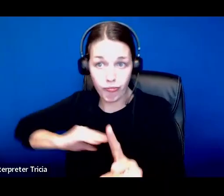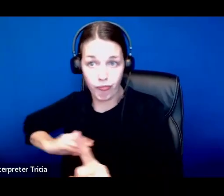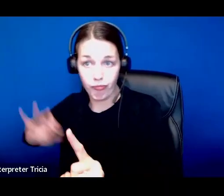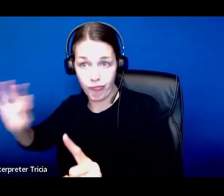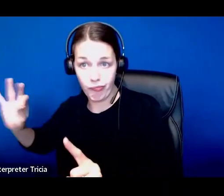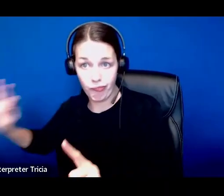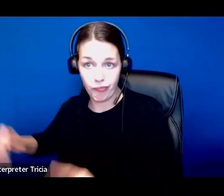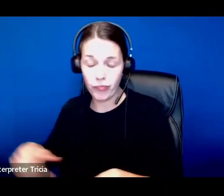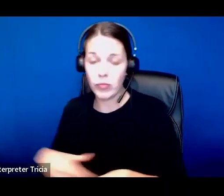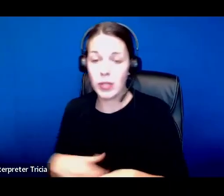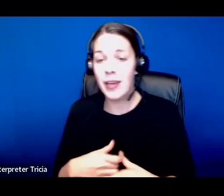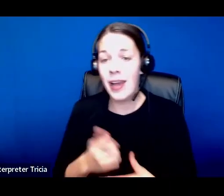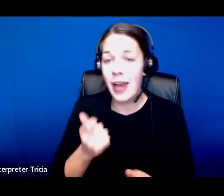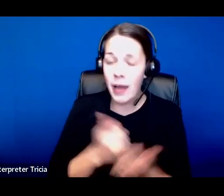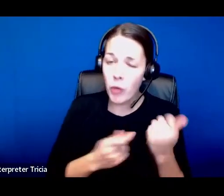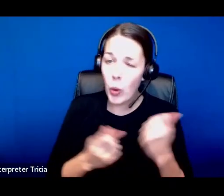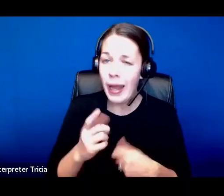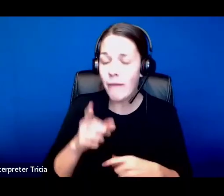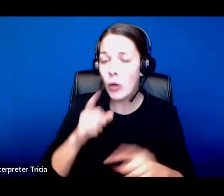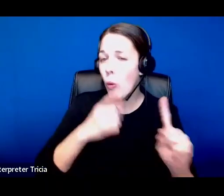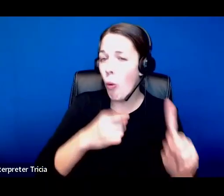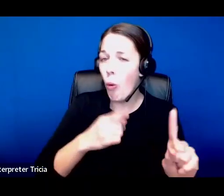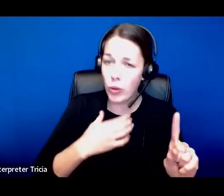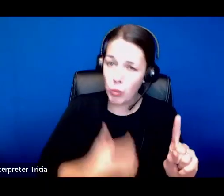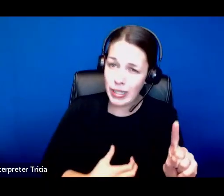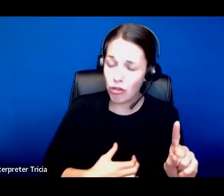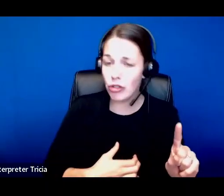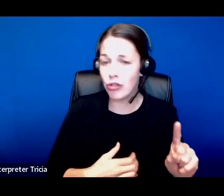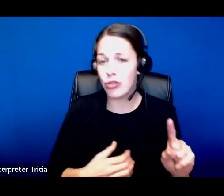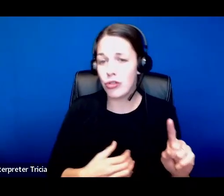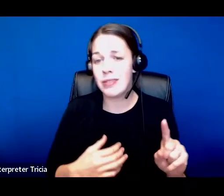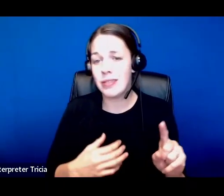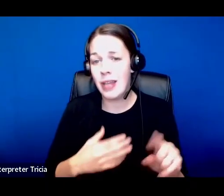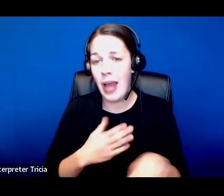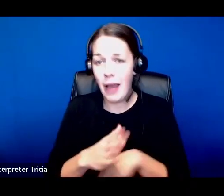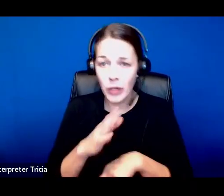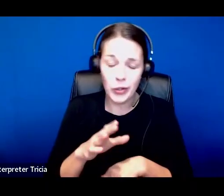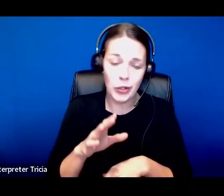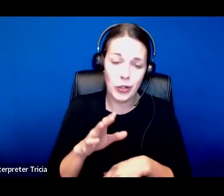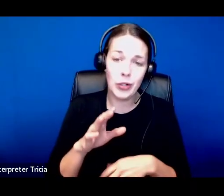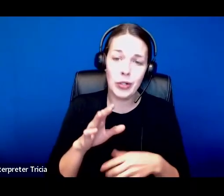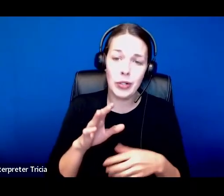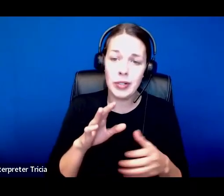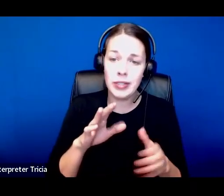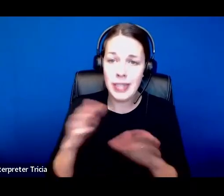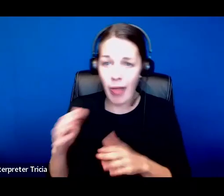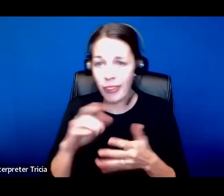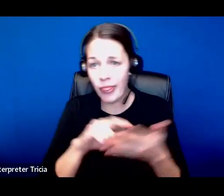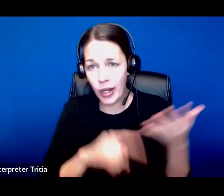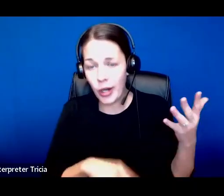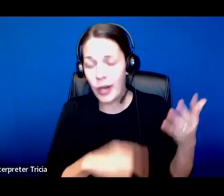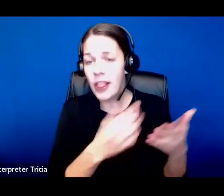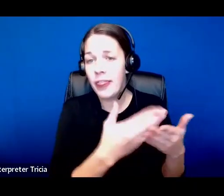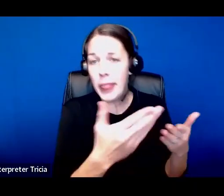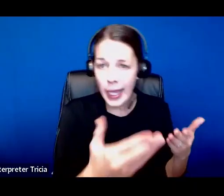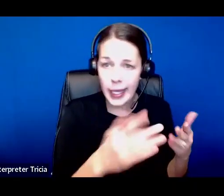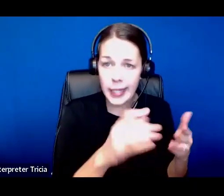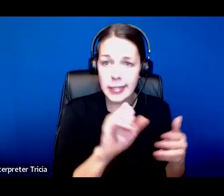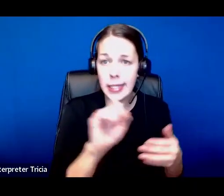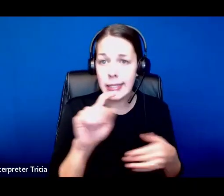got goals and wishes about their person, about their things, their